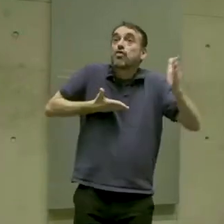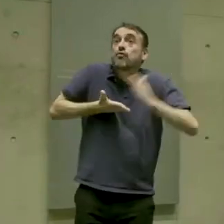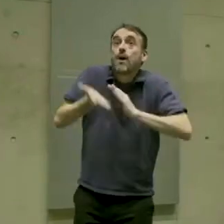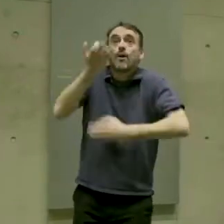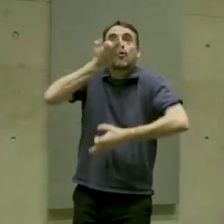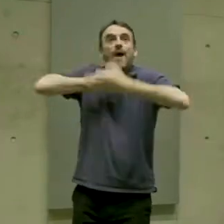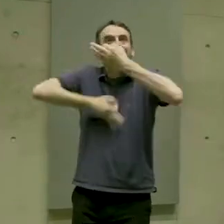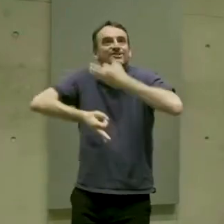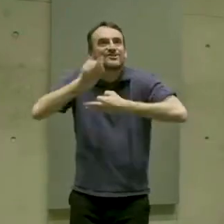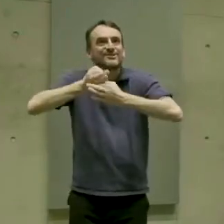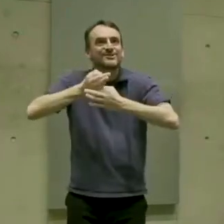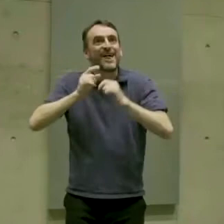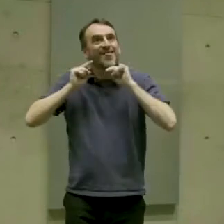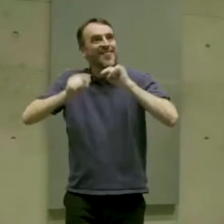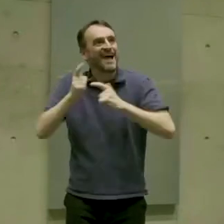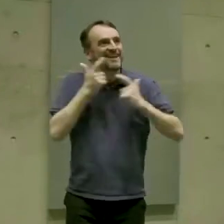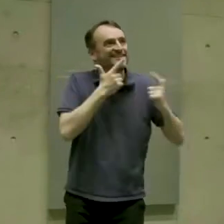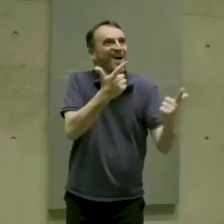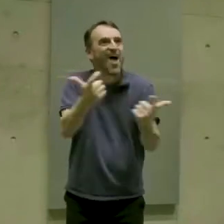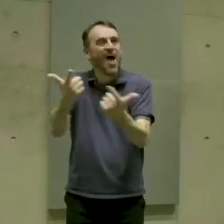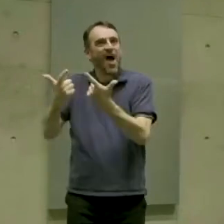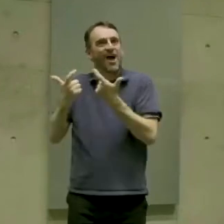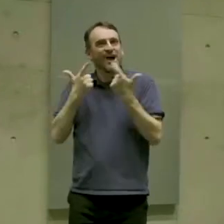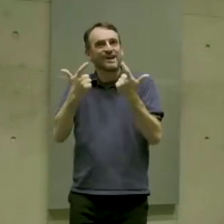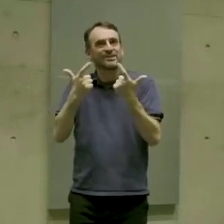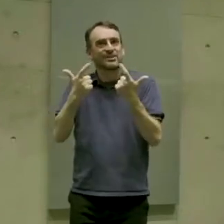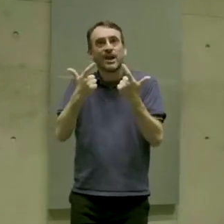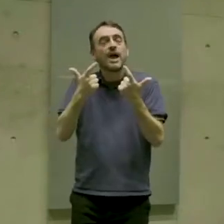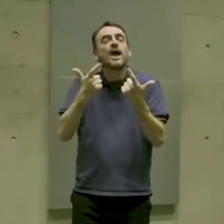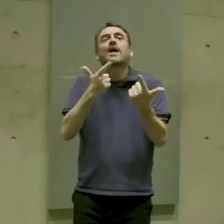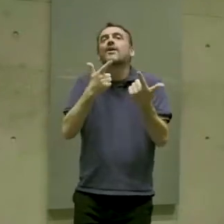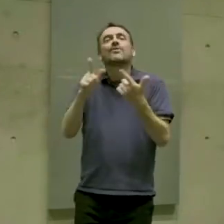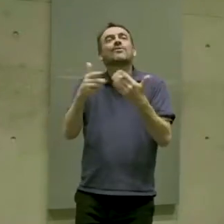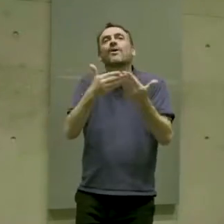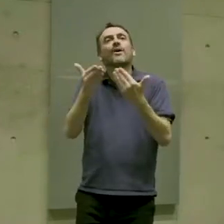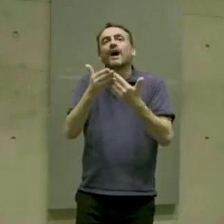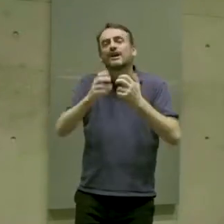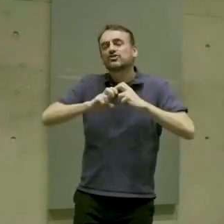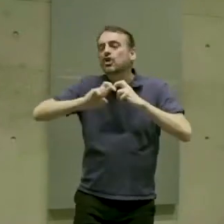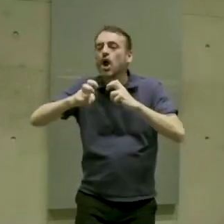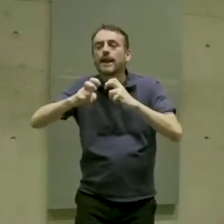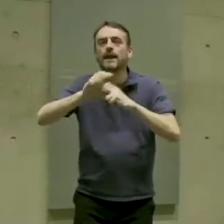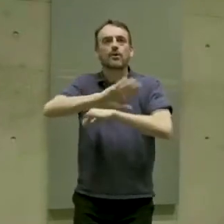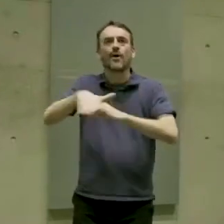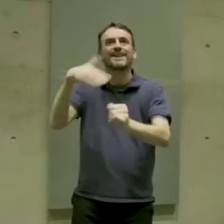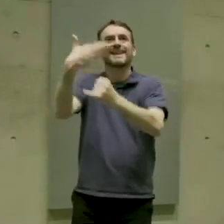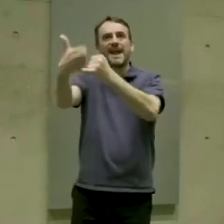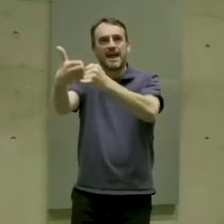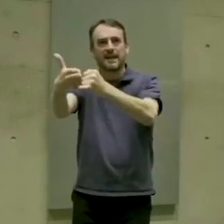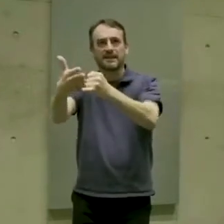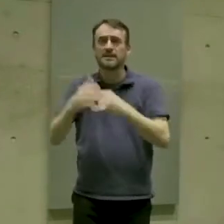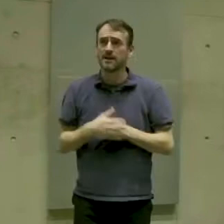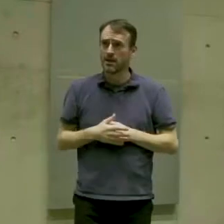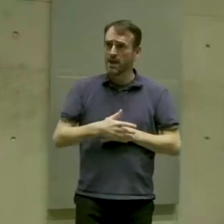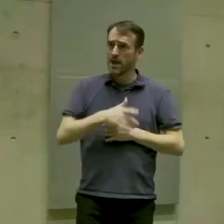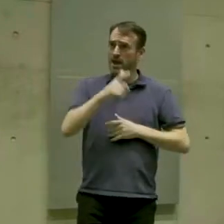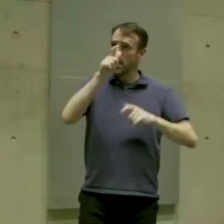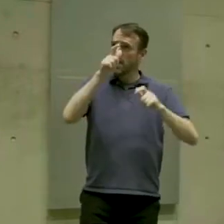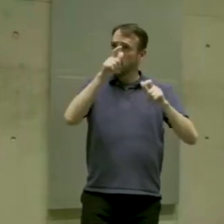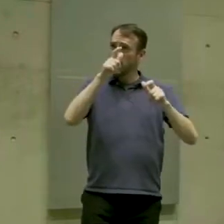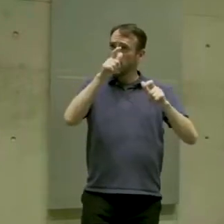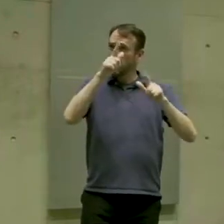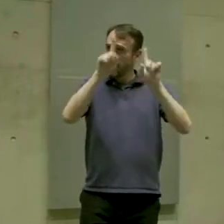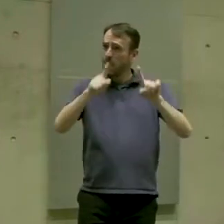the searching out, not really what you find at the end. People often like to make fun of the Gothic. If you've read